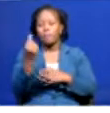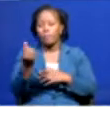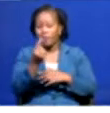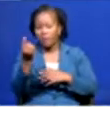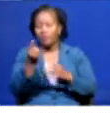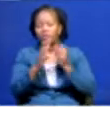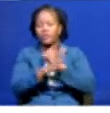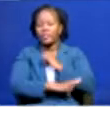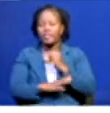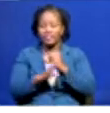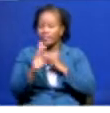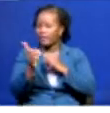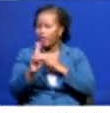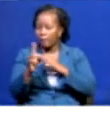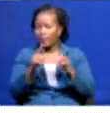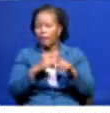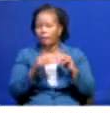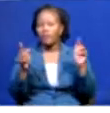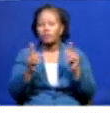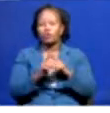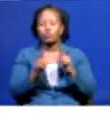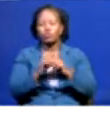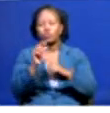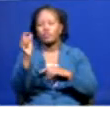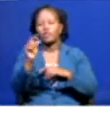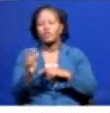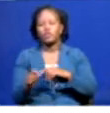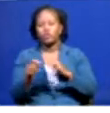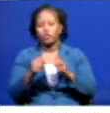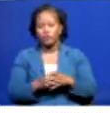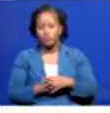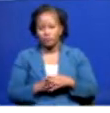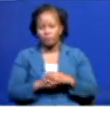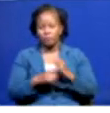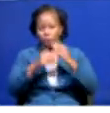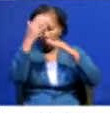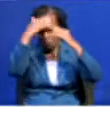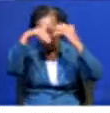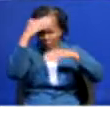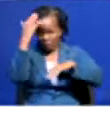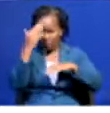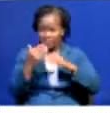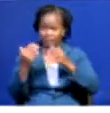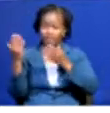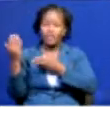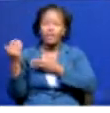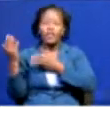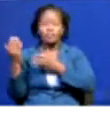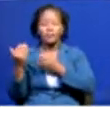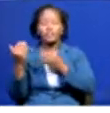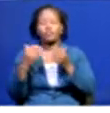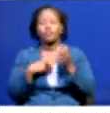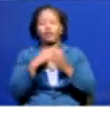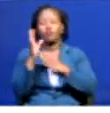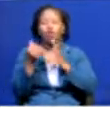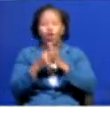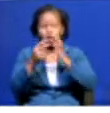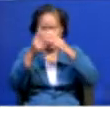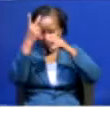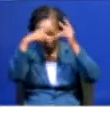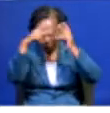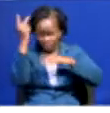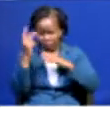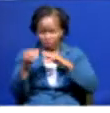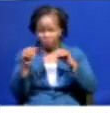the country, but to the region as well. The university is expected to foster the professional development of strategic